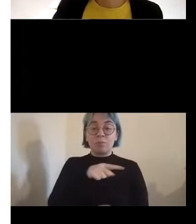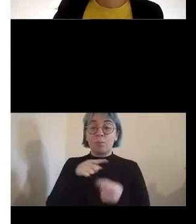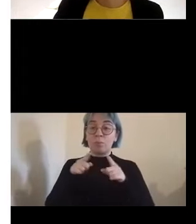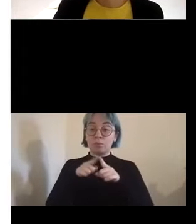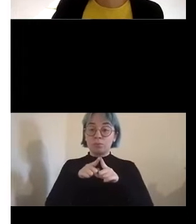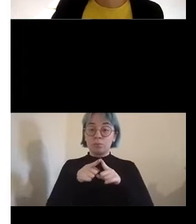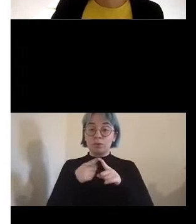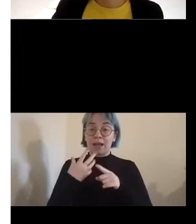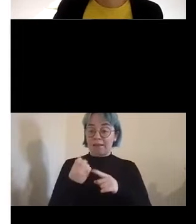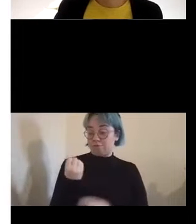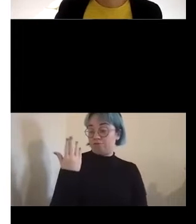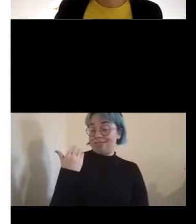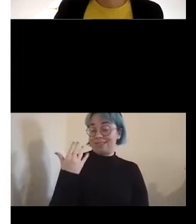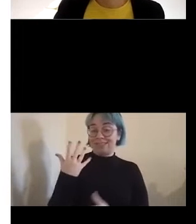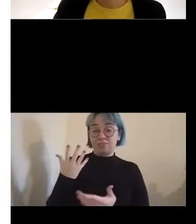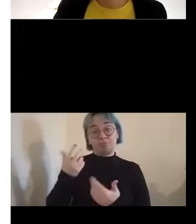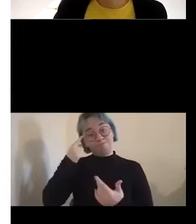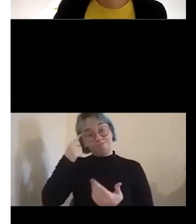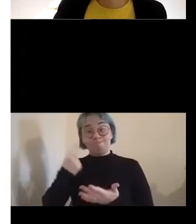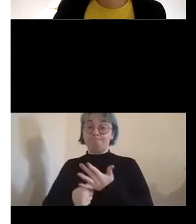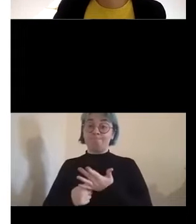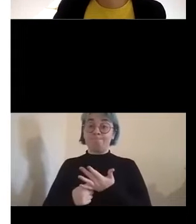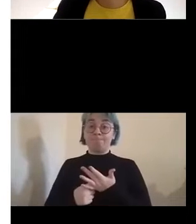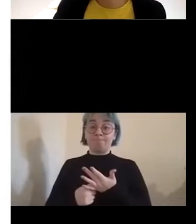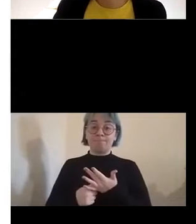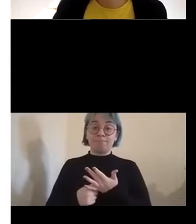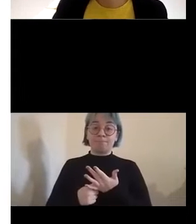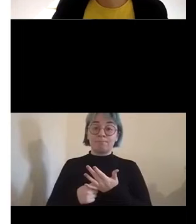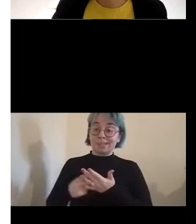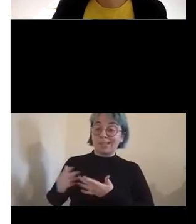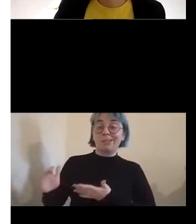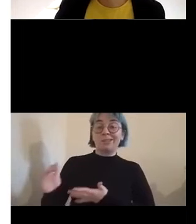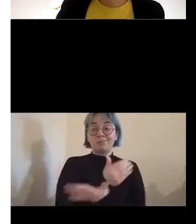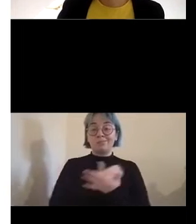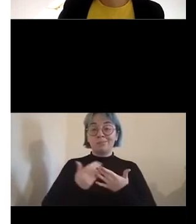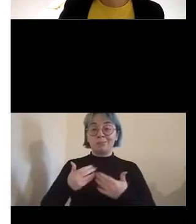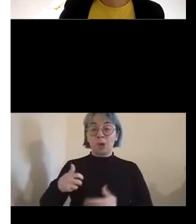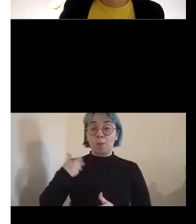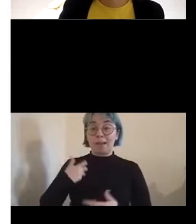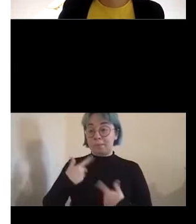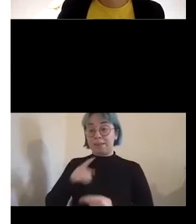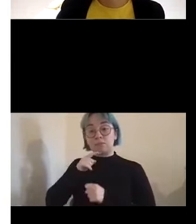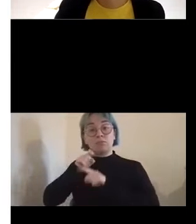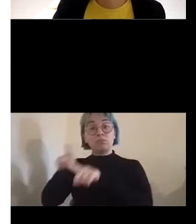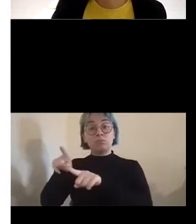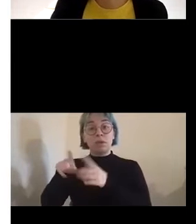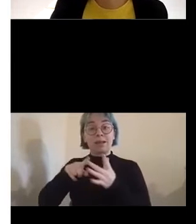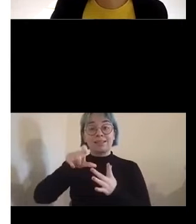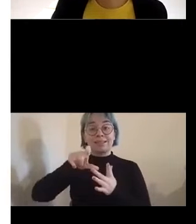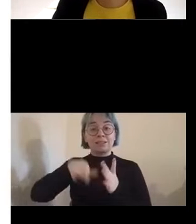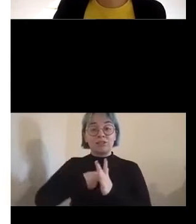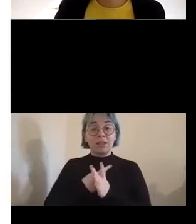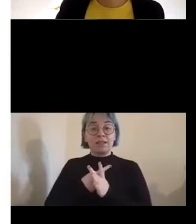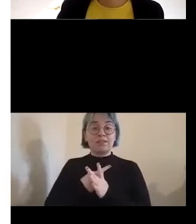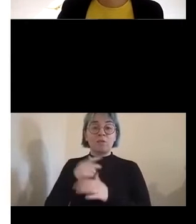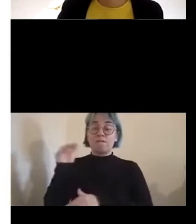just recently received a decision in the collective complaint that we lodged ICJ with the support of Forum